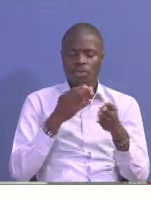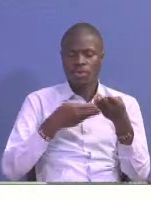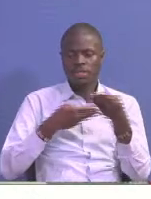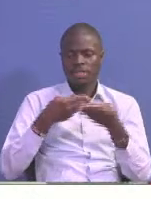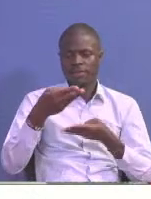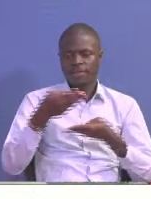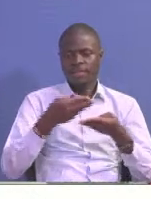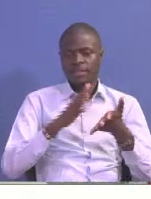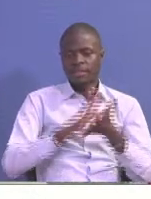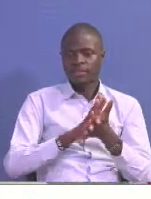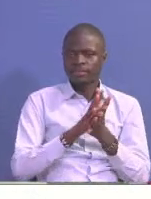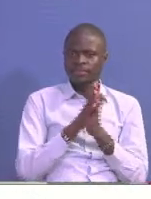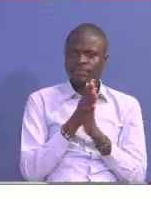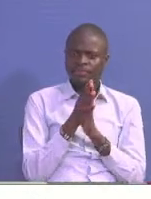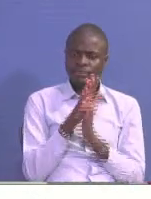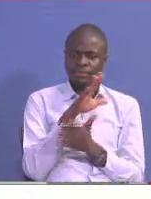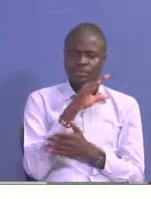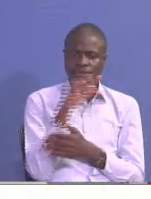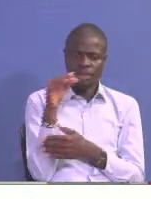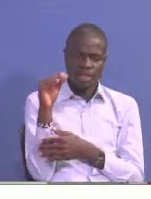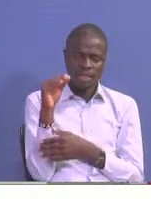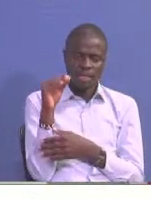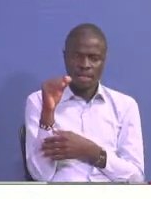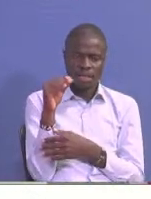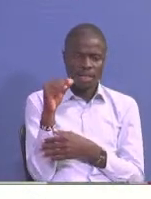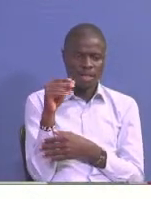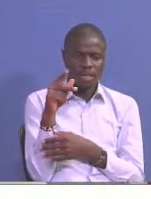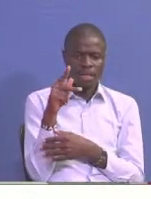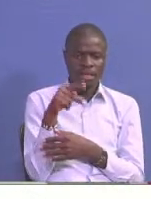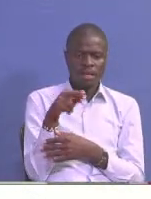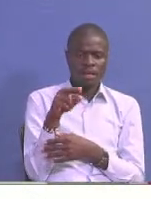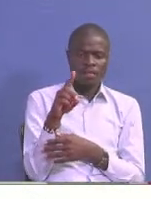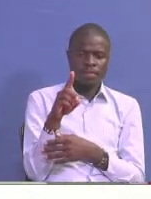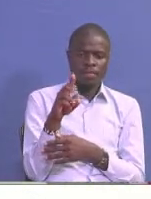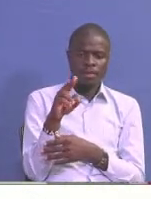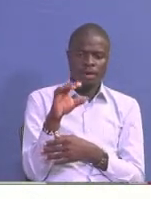services and product innovations.